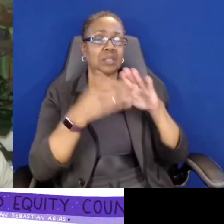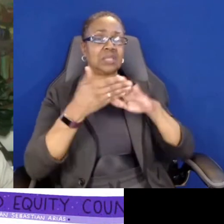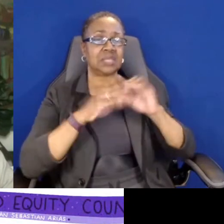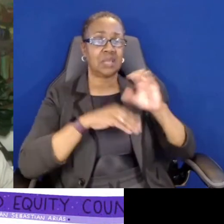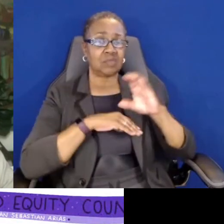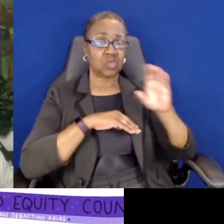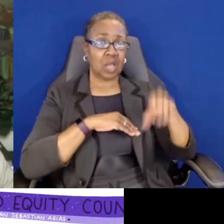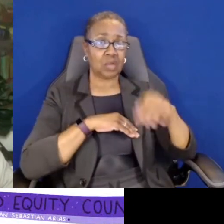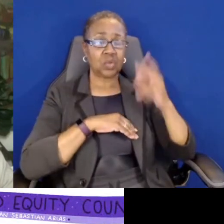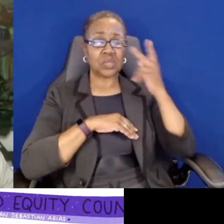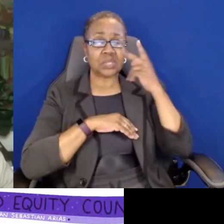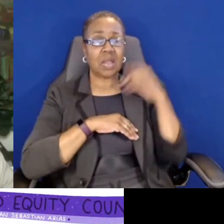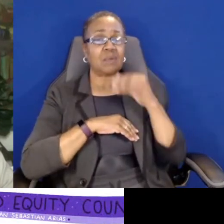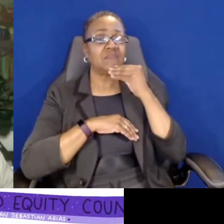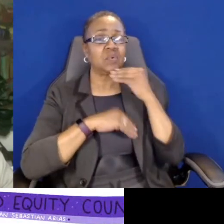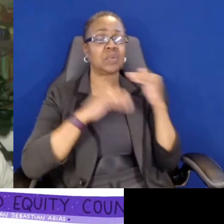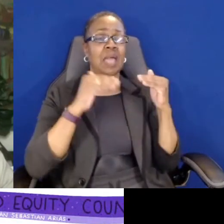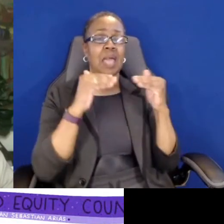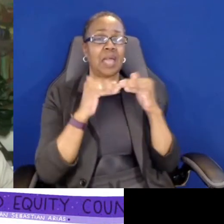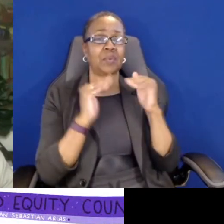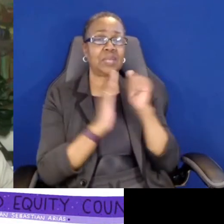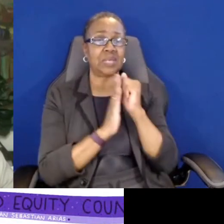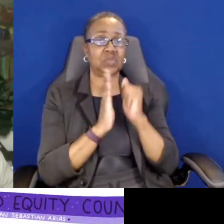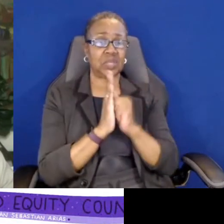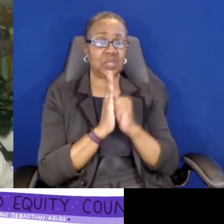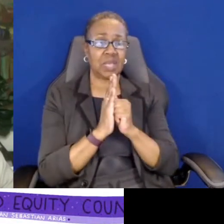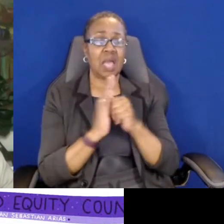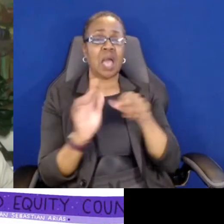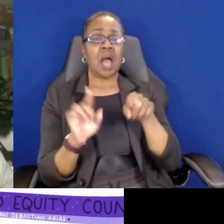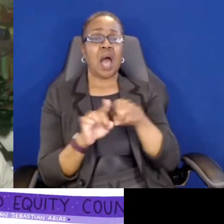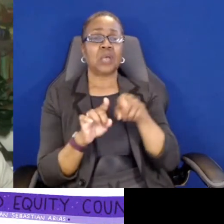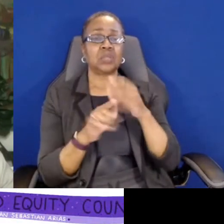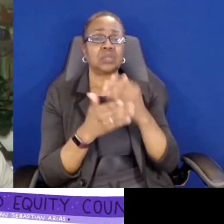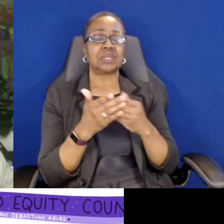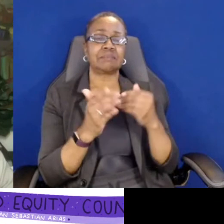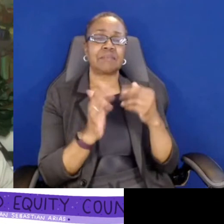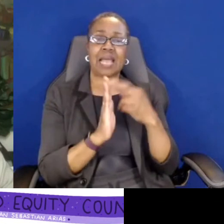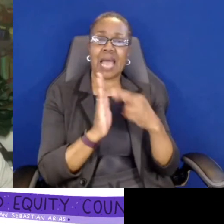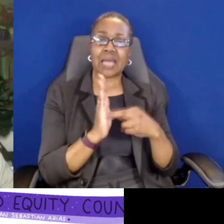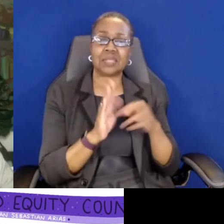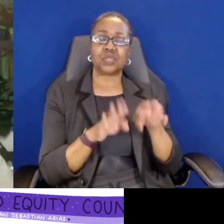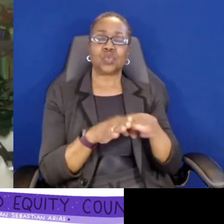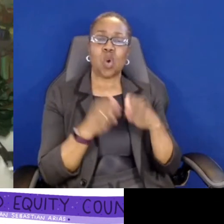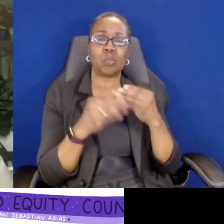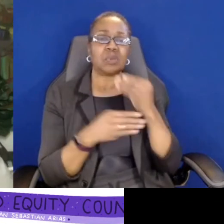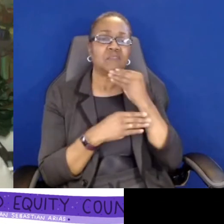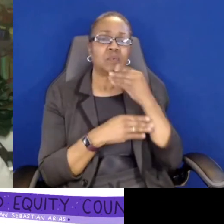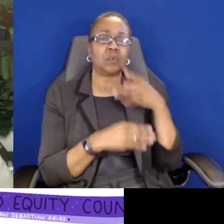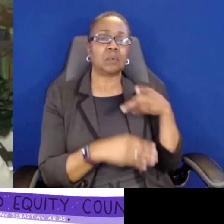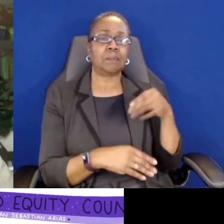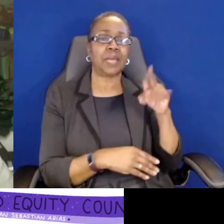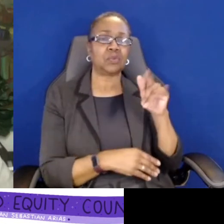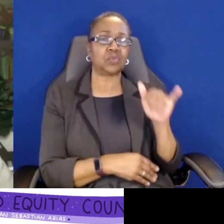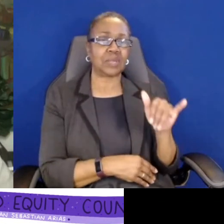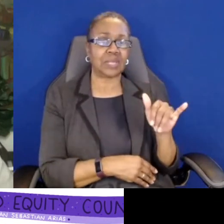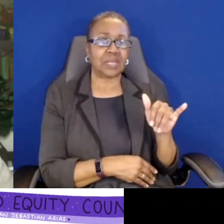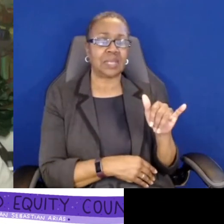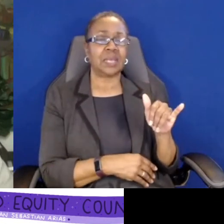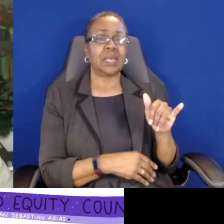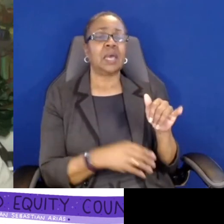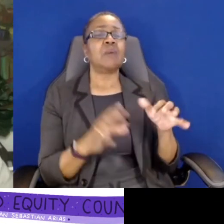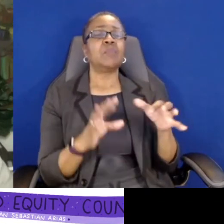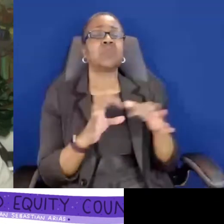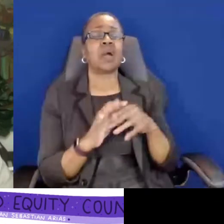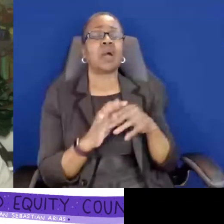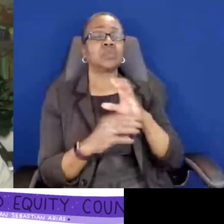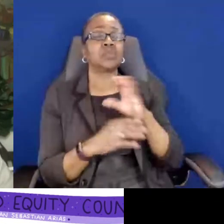agenda and some guidance on opening food pantries. In terms of the Chicago Good Food Fund, it's the goal